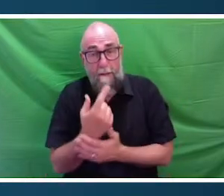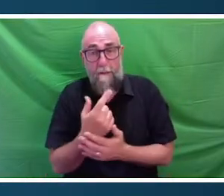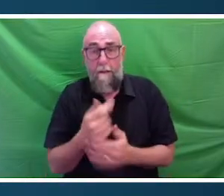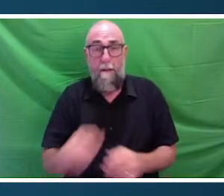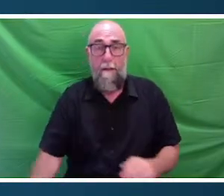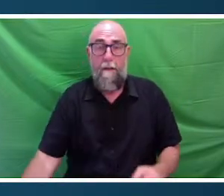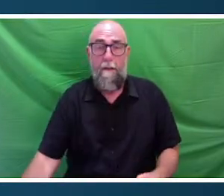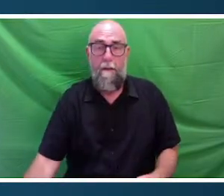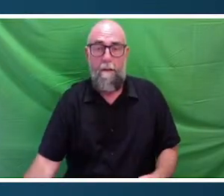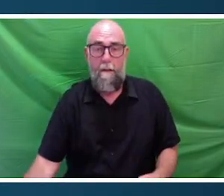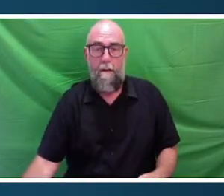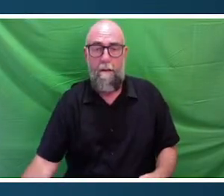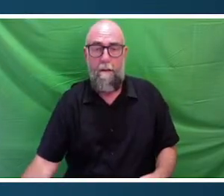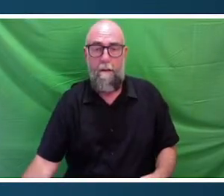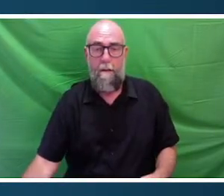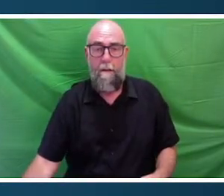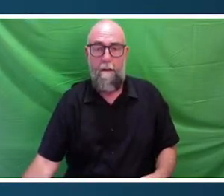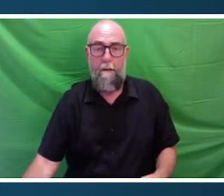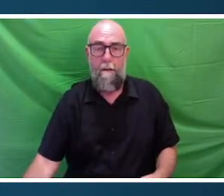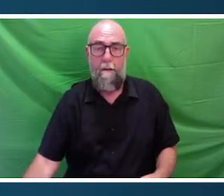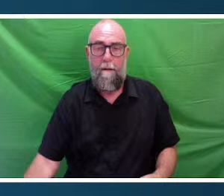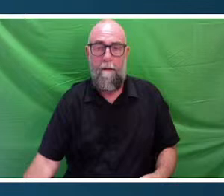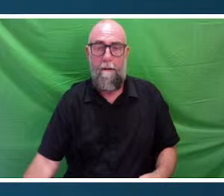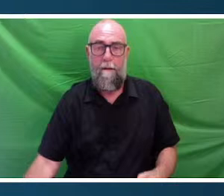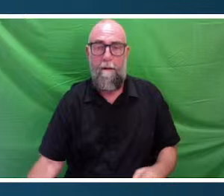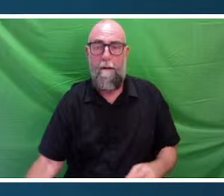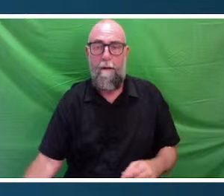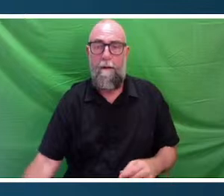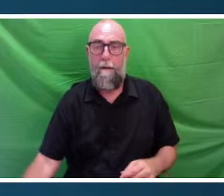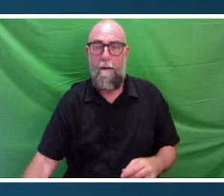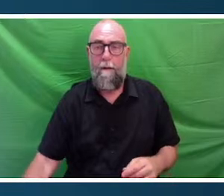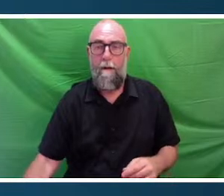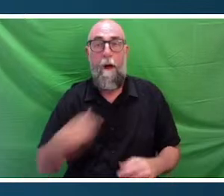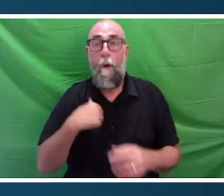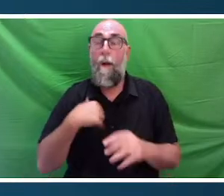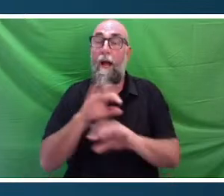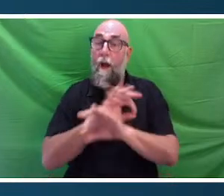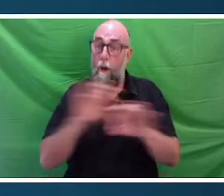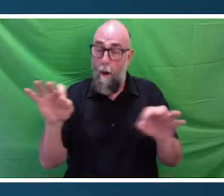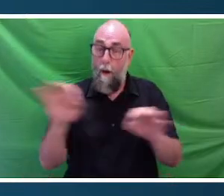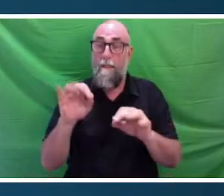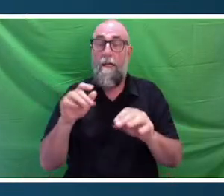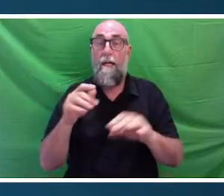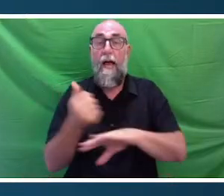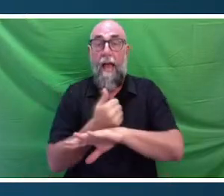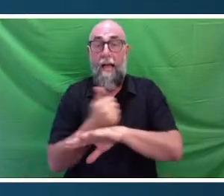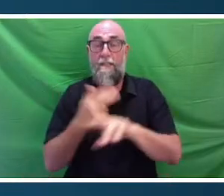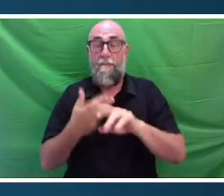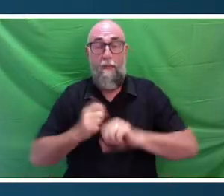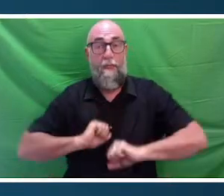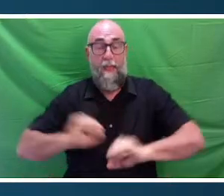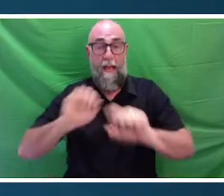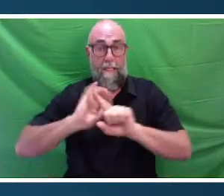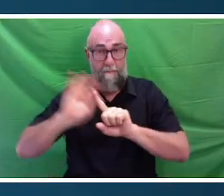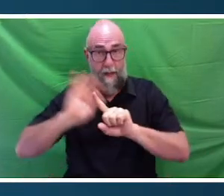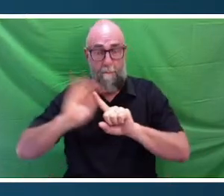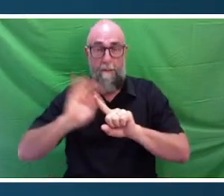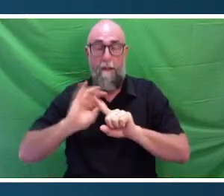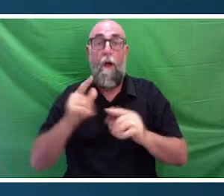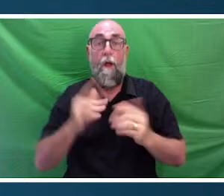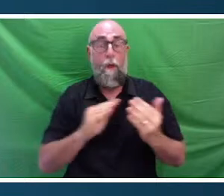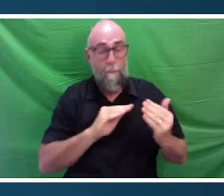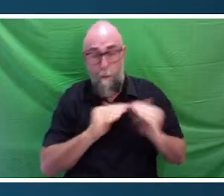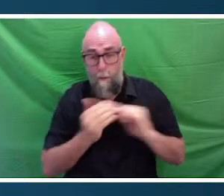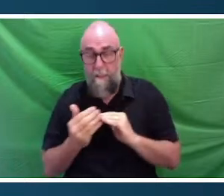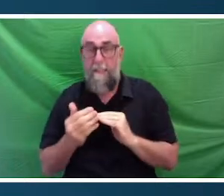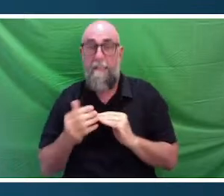not actors of their development. Communities live in their own space. Communities own the land. Communities